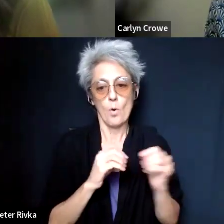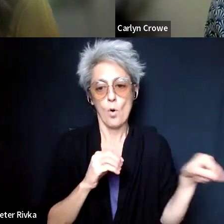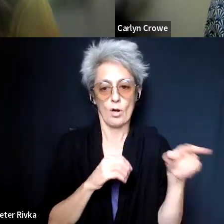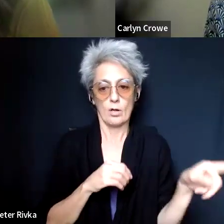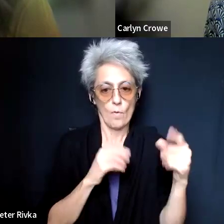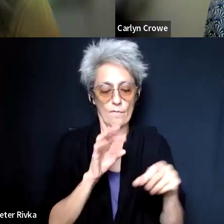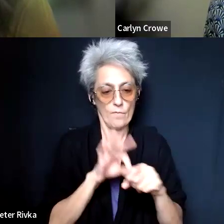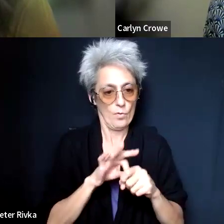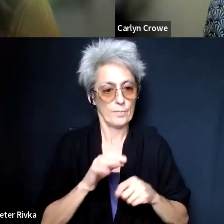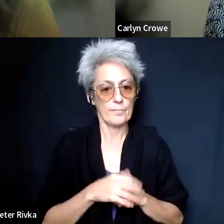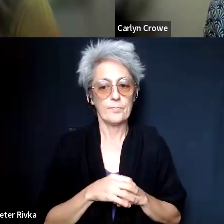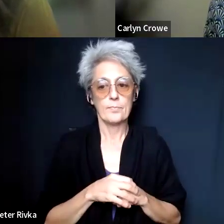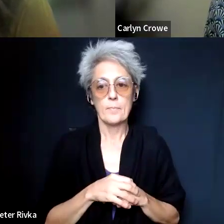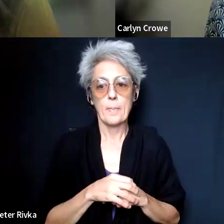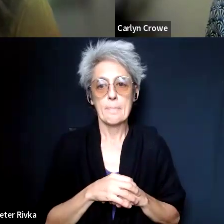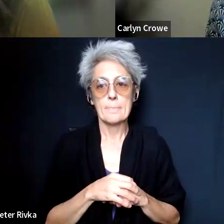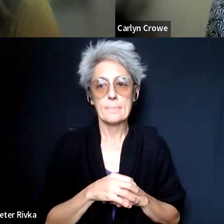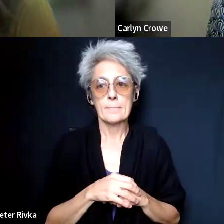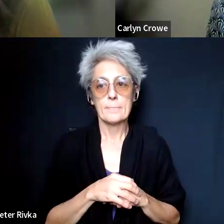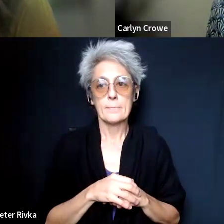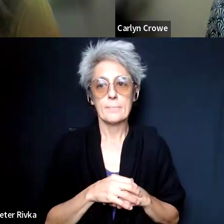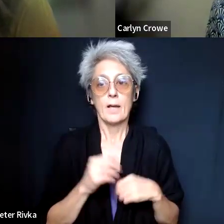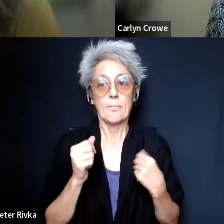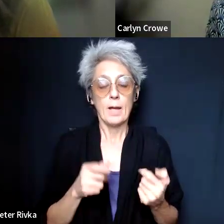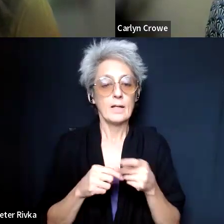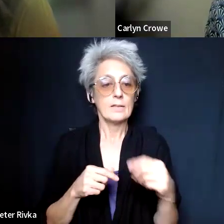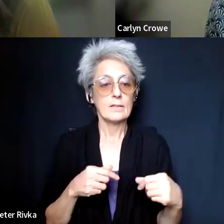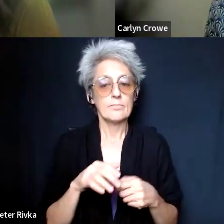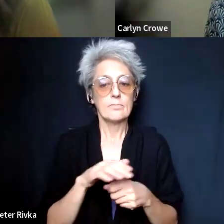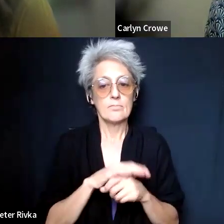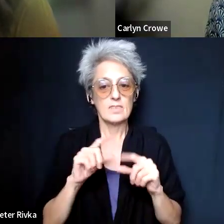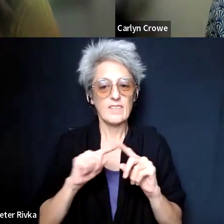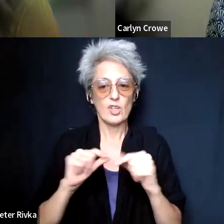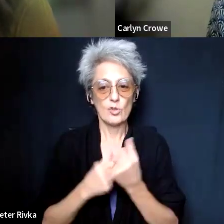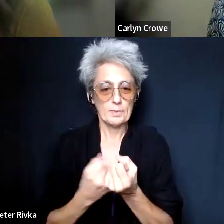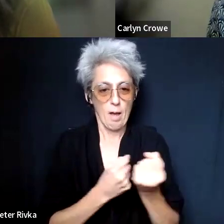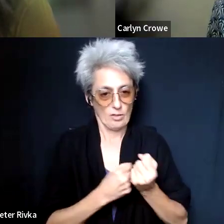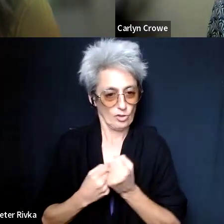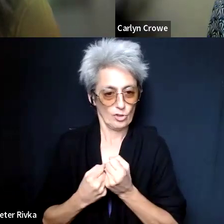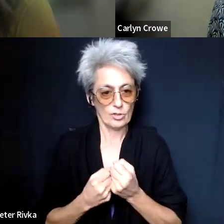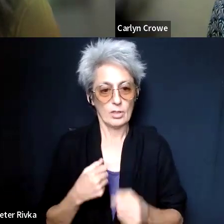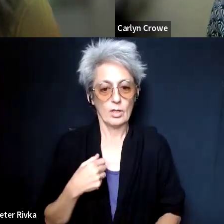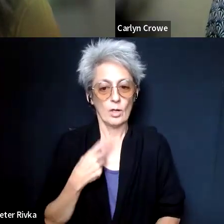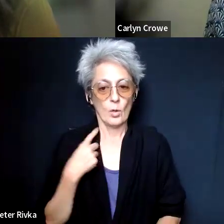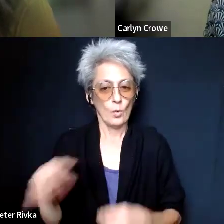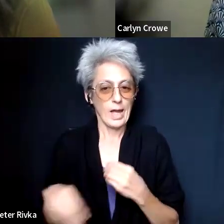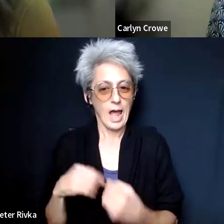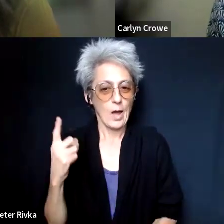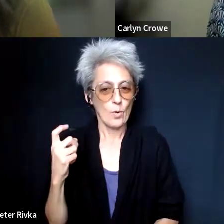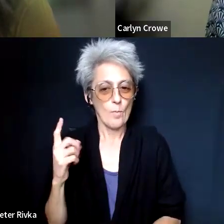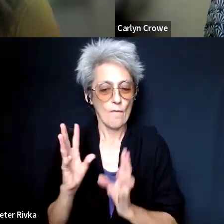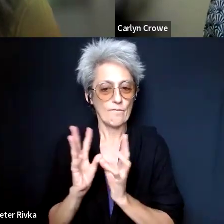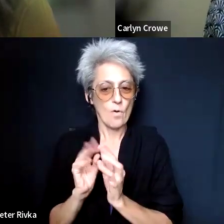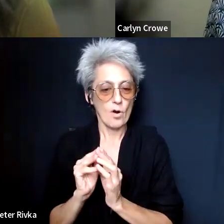events are also sponsored by local groups. And we have one additional forum that wasn't, it's not part